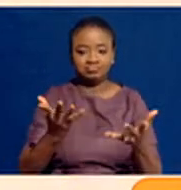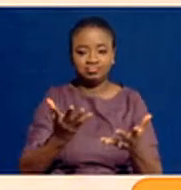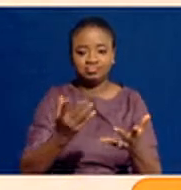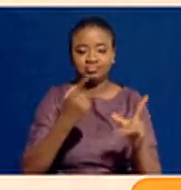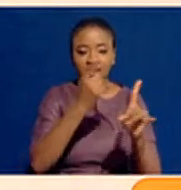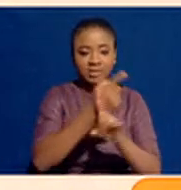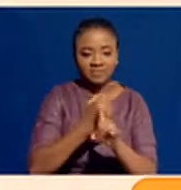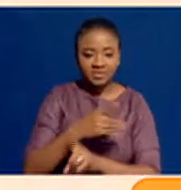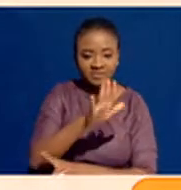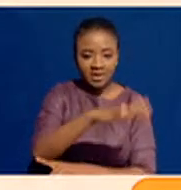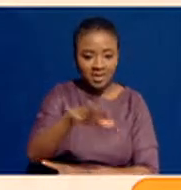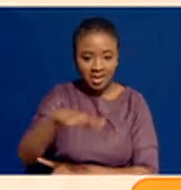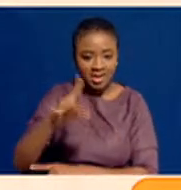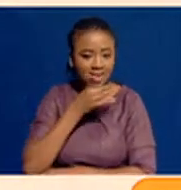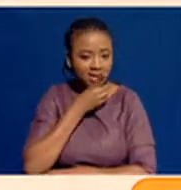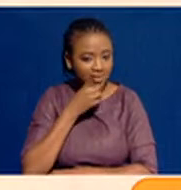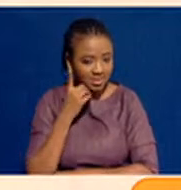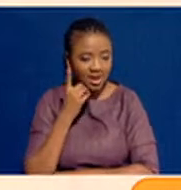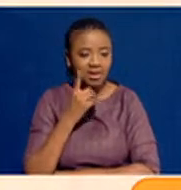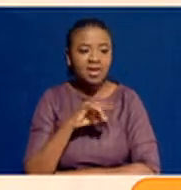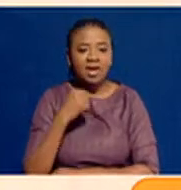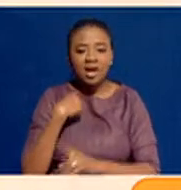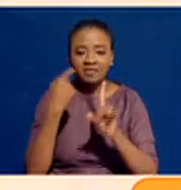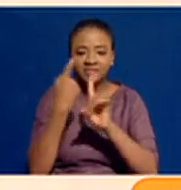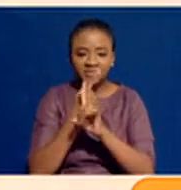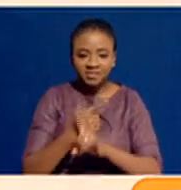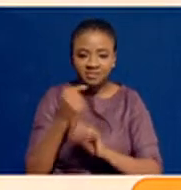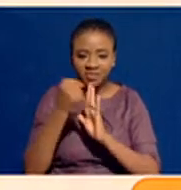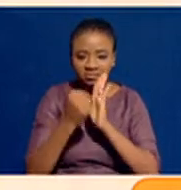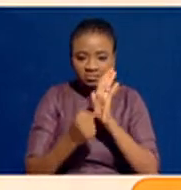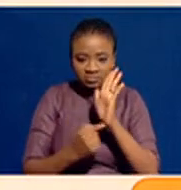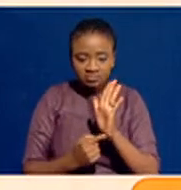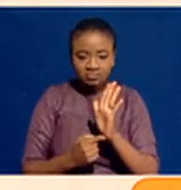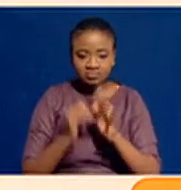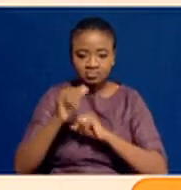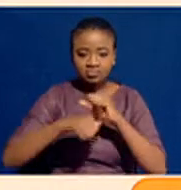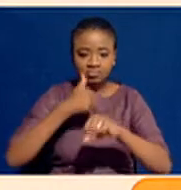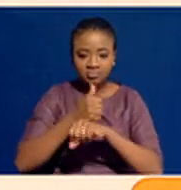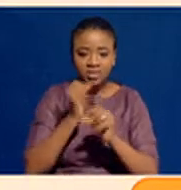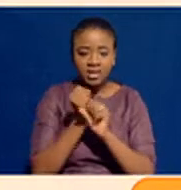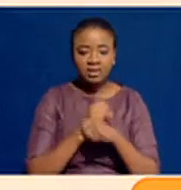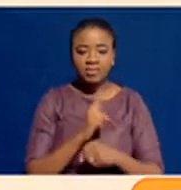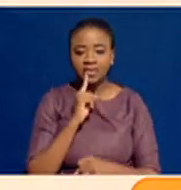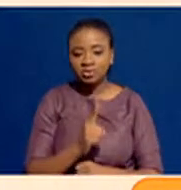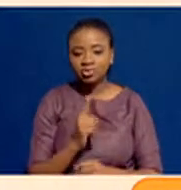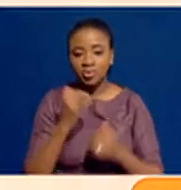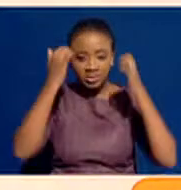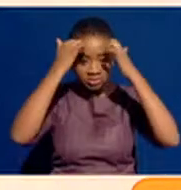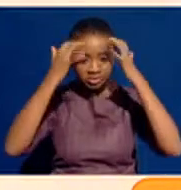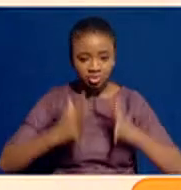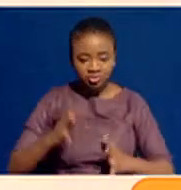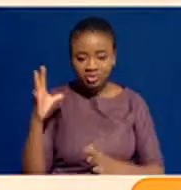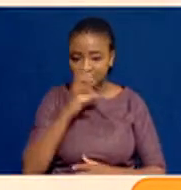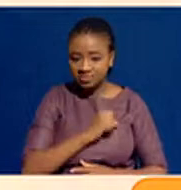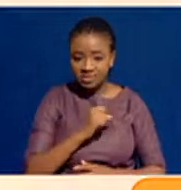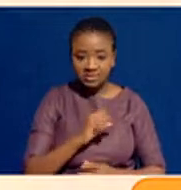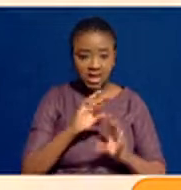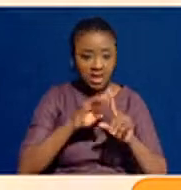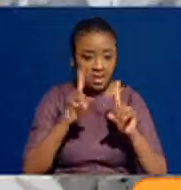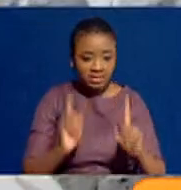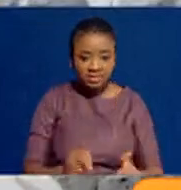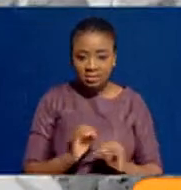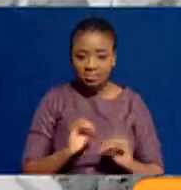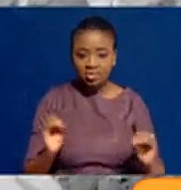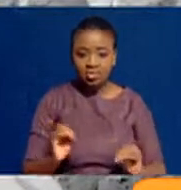arid and semi-arid areas, measures are being put in place to ensure students do not miss exams due to